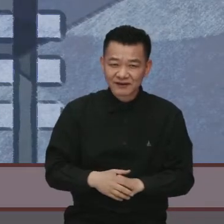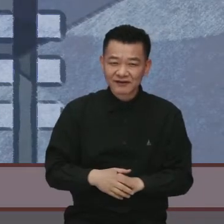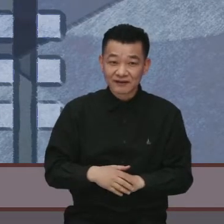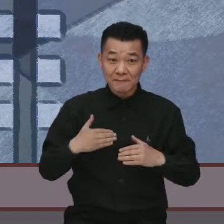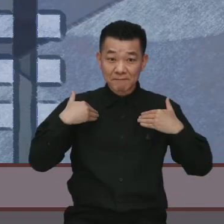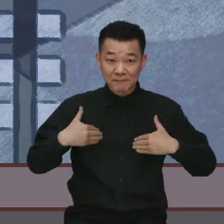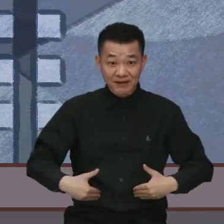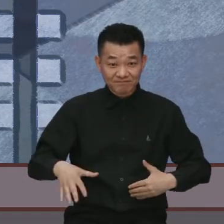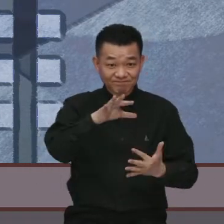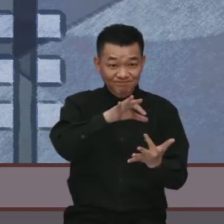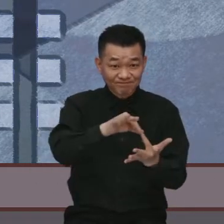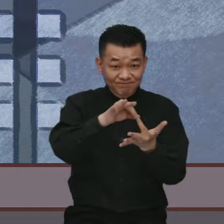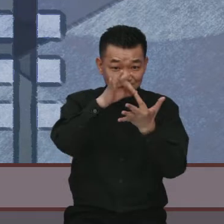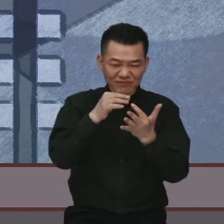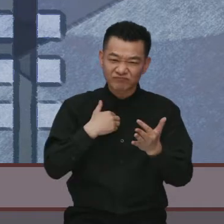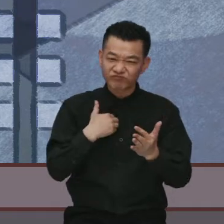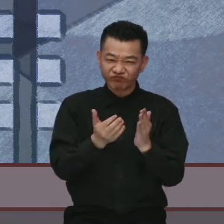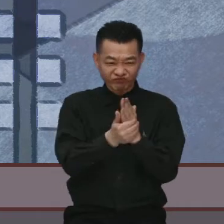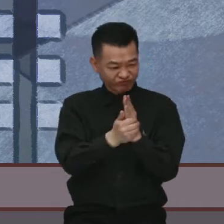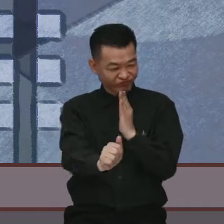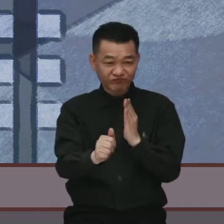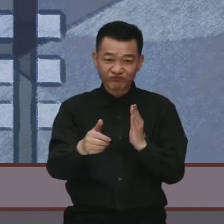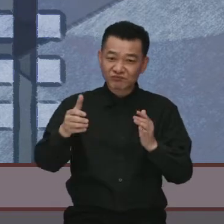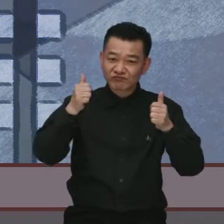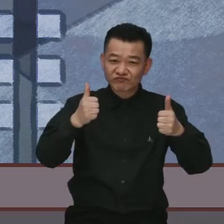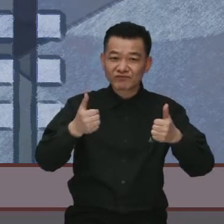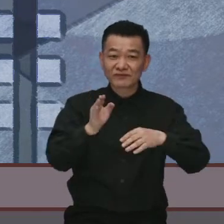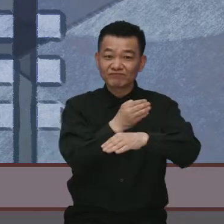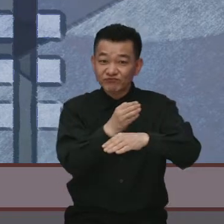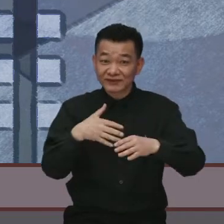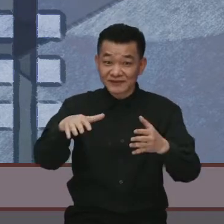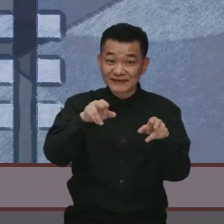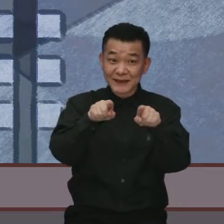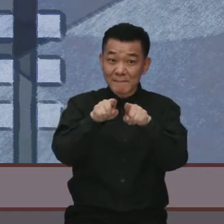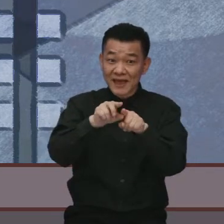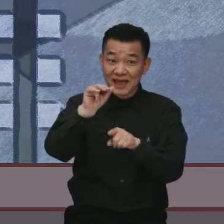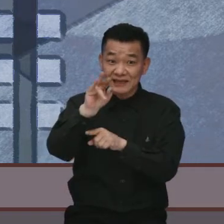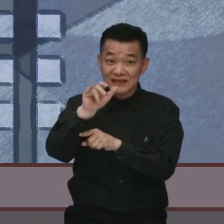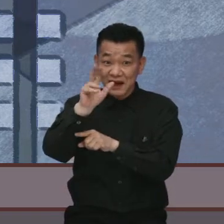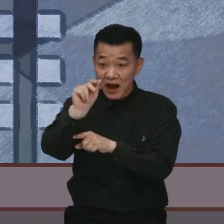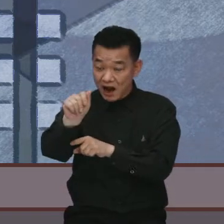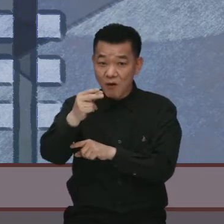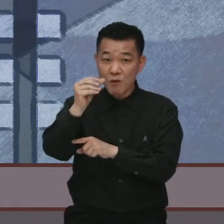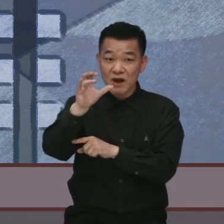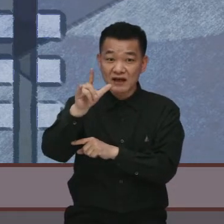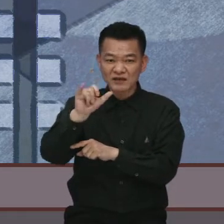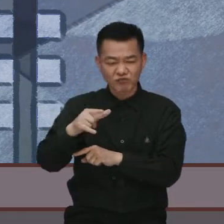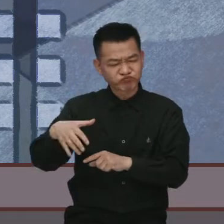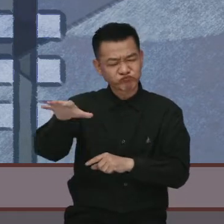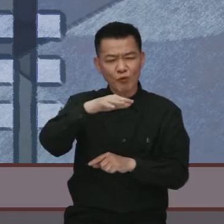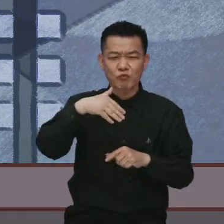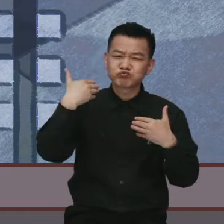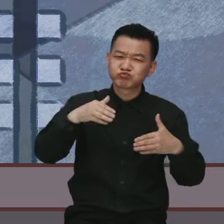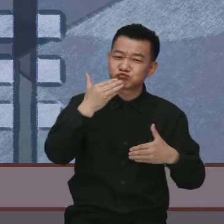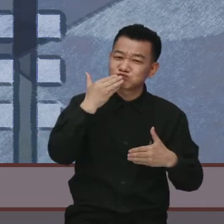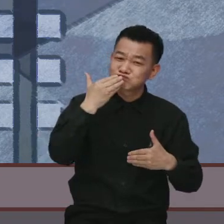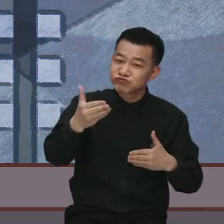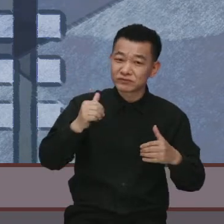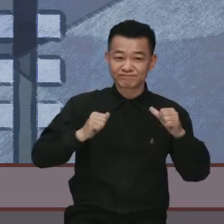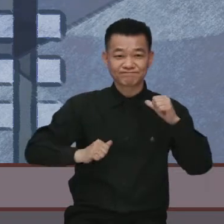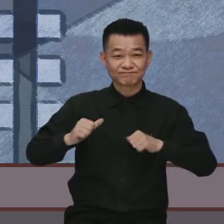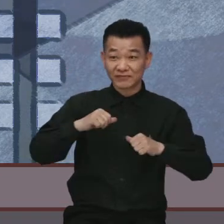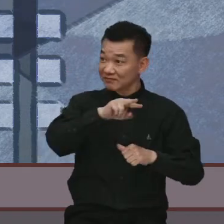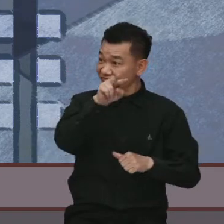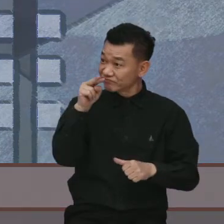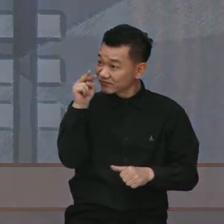Anita Hollander says with confidence that her physical integrity is a talent. She is such an amazing lady full of confidence, don't